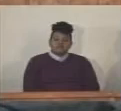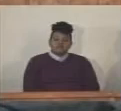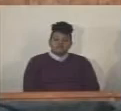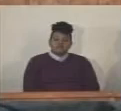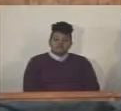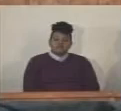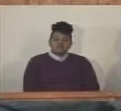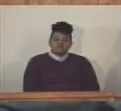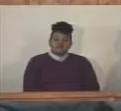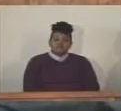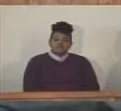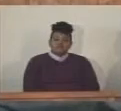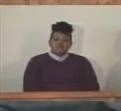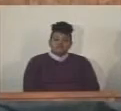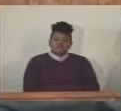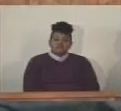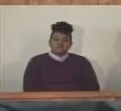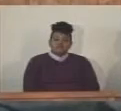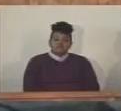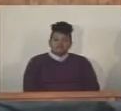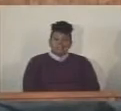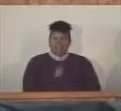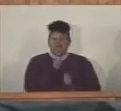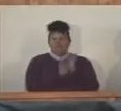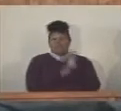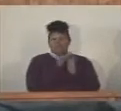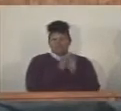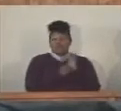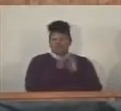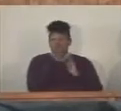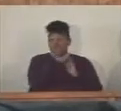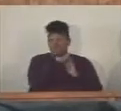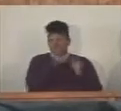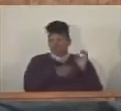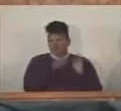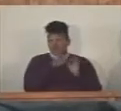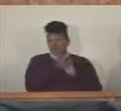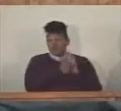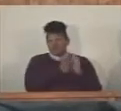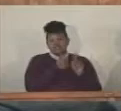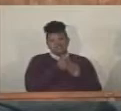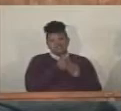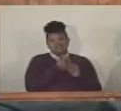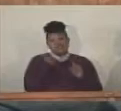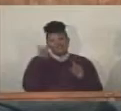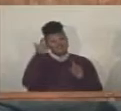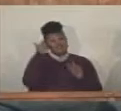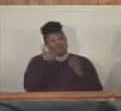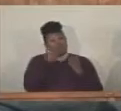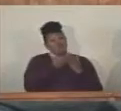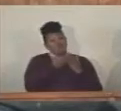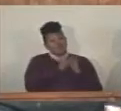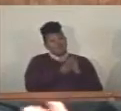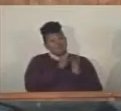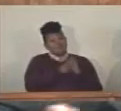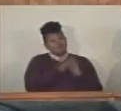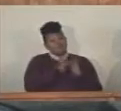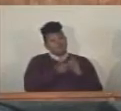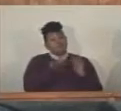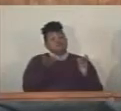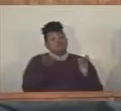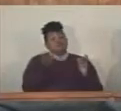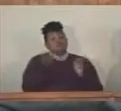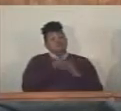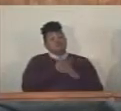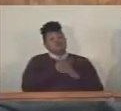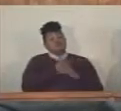other words, if restitution has in fact been made of, say, medical expenses, I assume, and